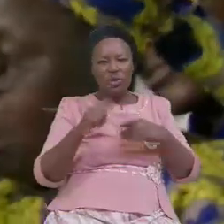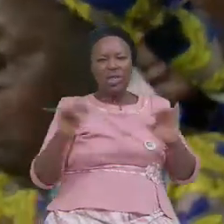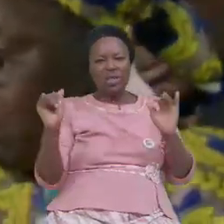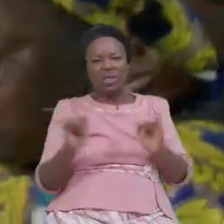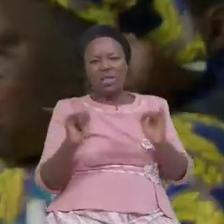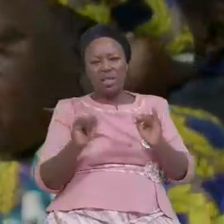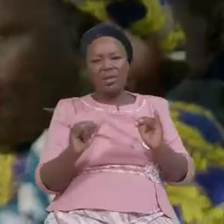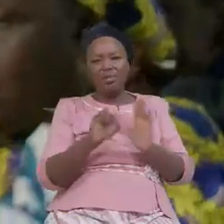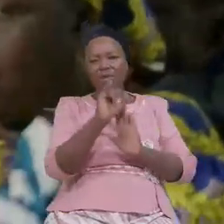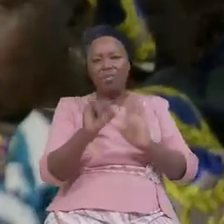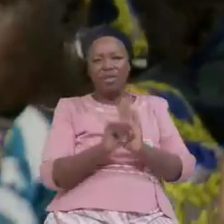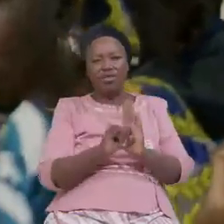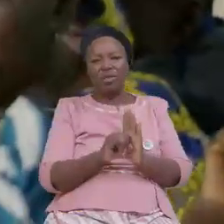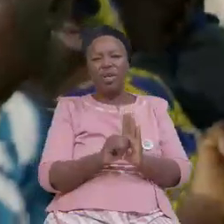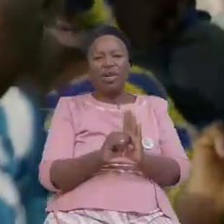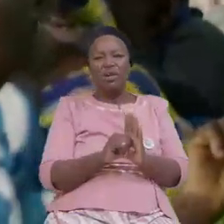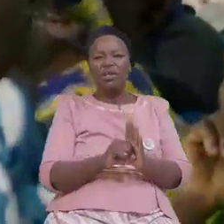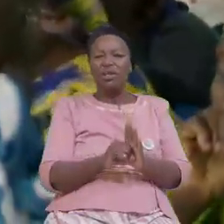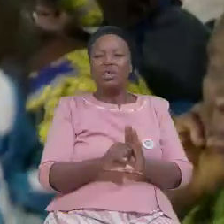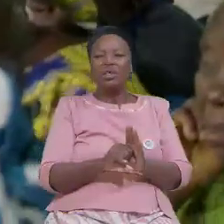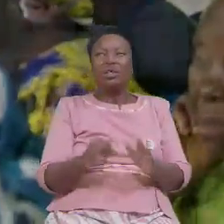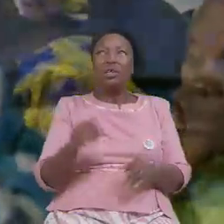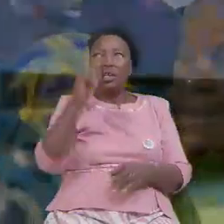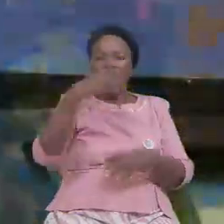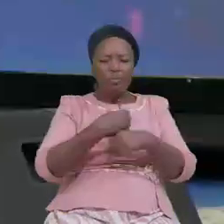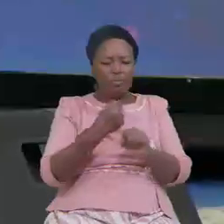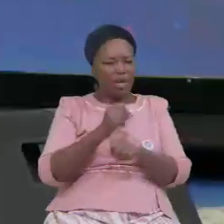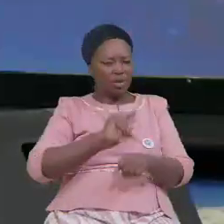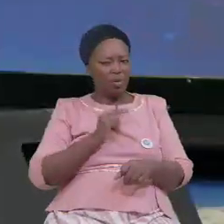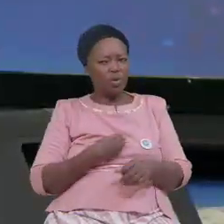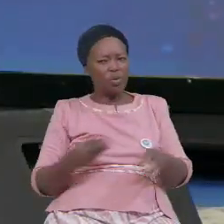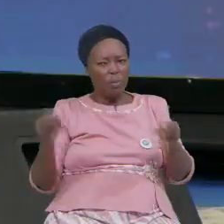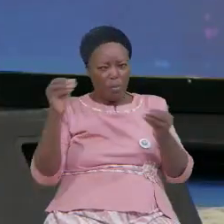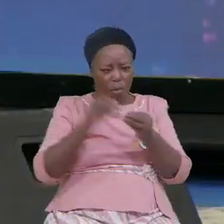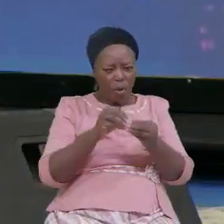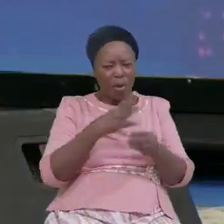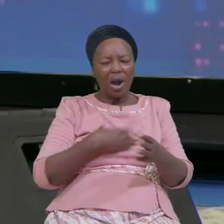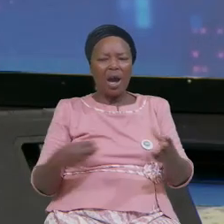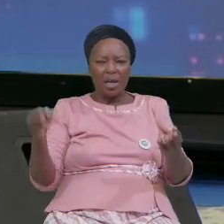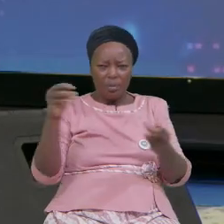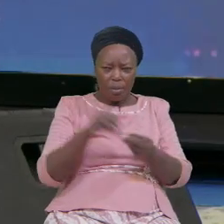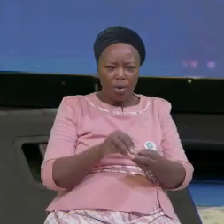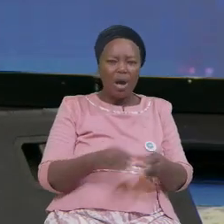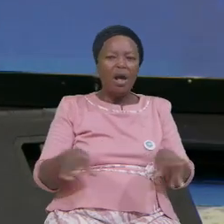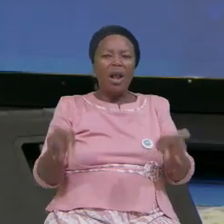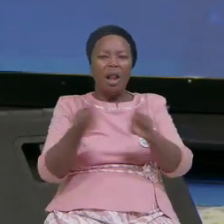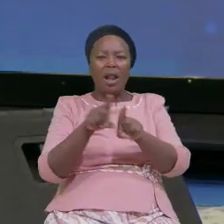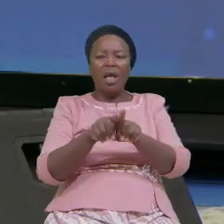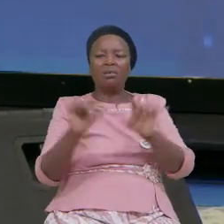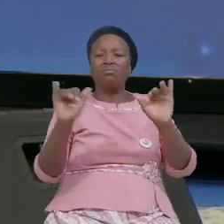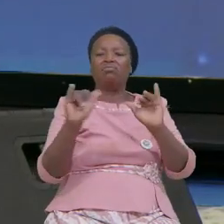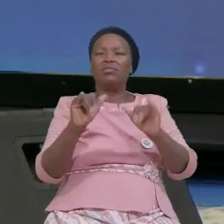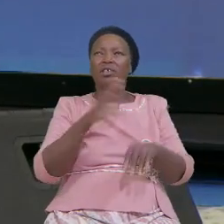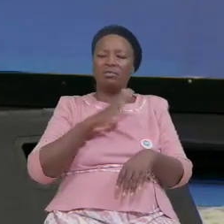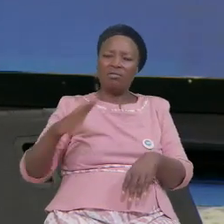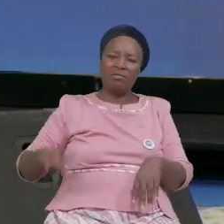same image. He makes us more and more like Christ. And